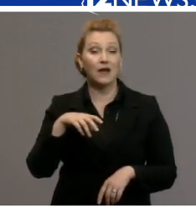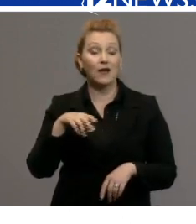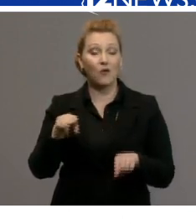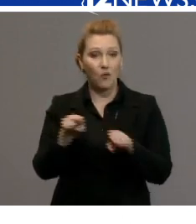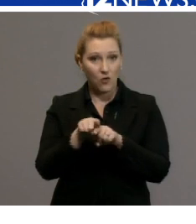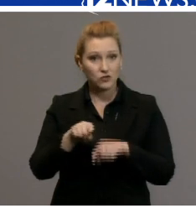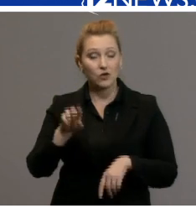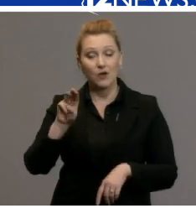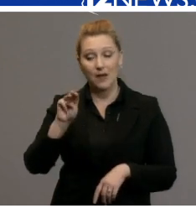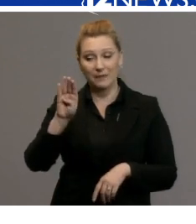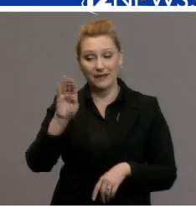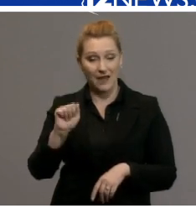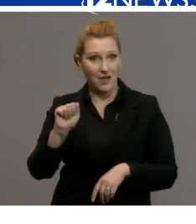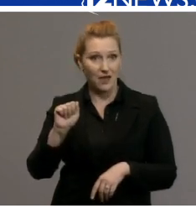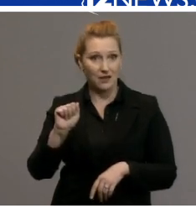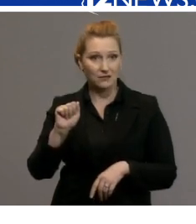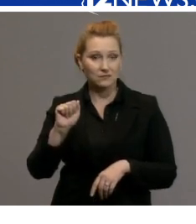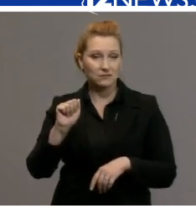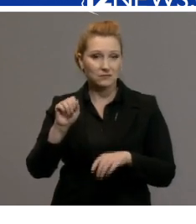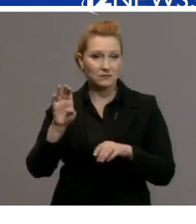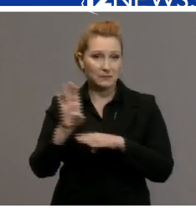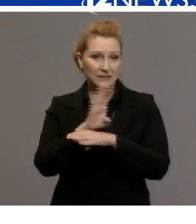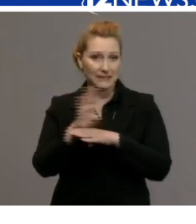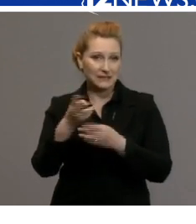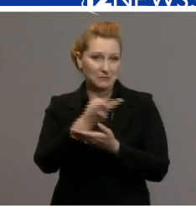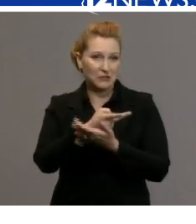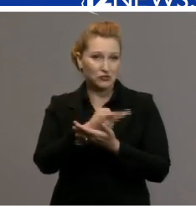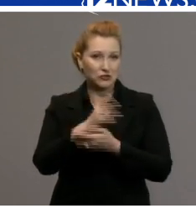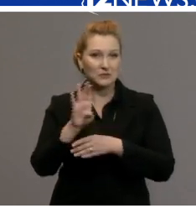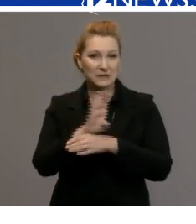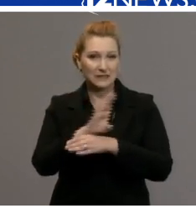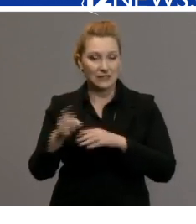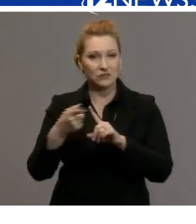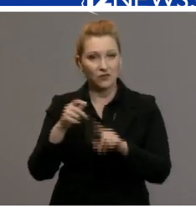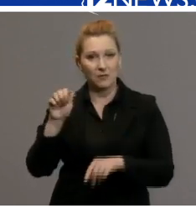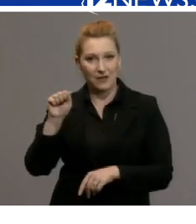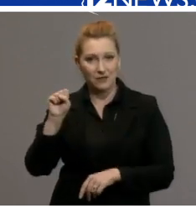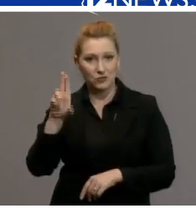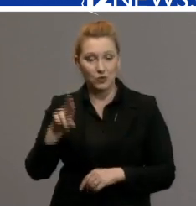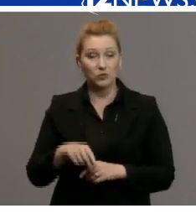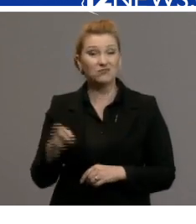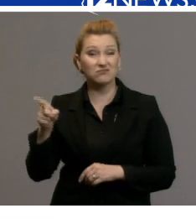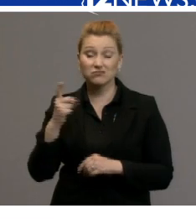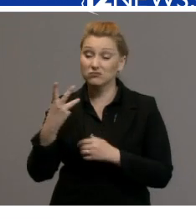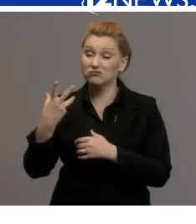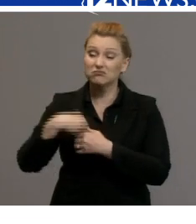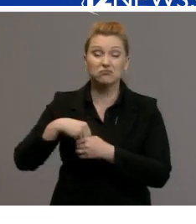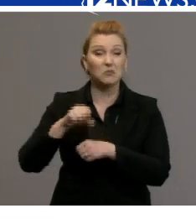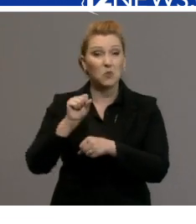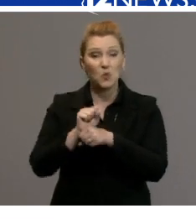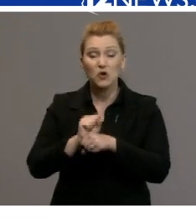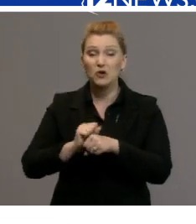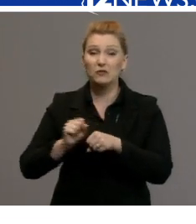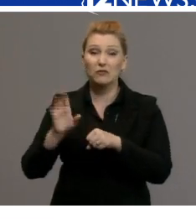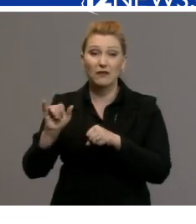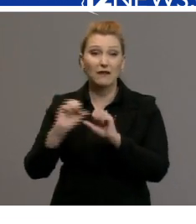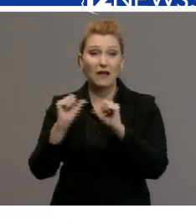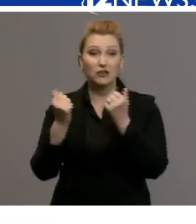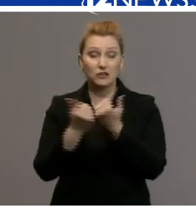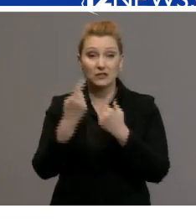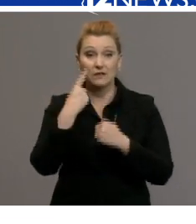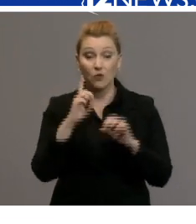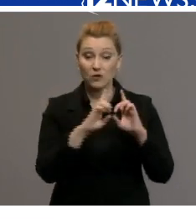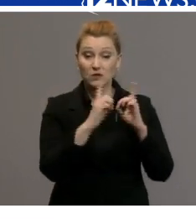State University. He's been instrumental inside the agency in the creation of the Department of Child Safety.